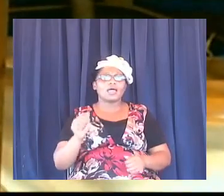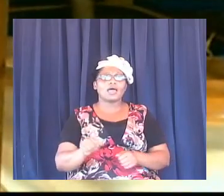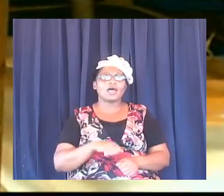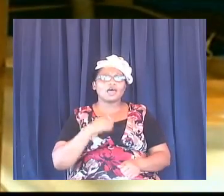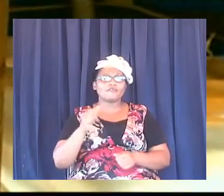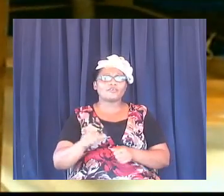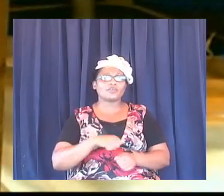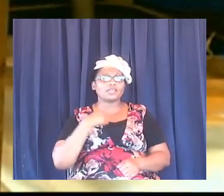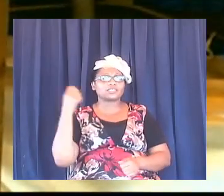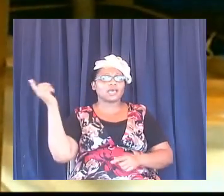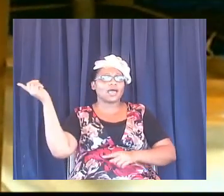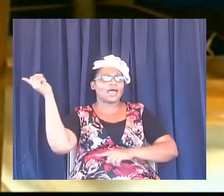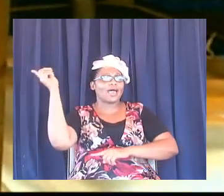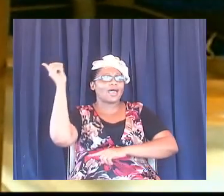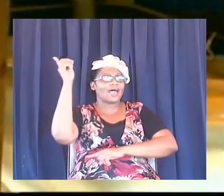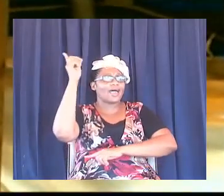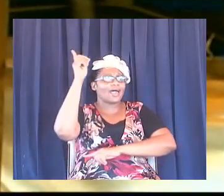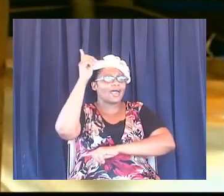song.